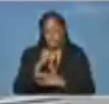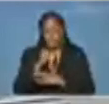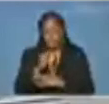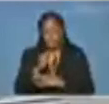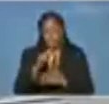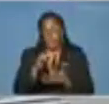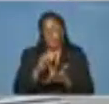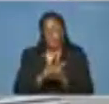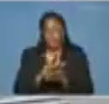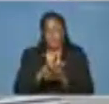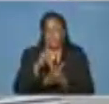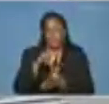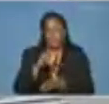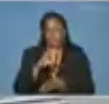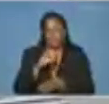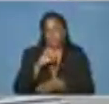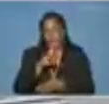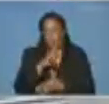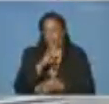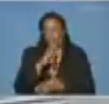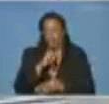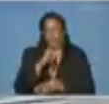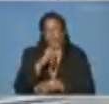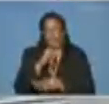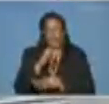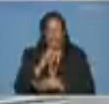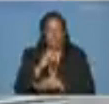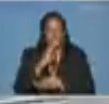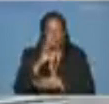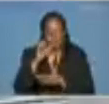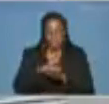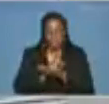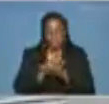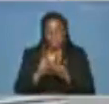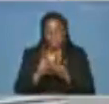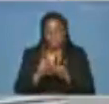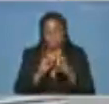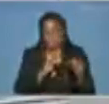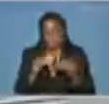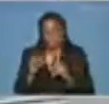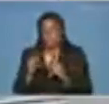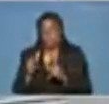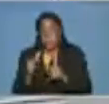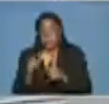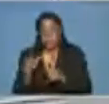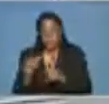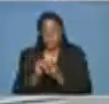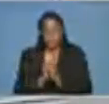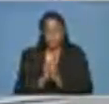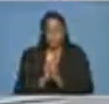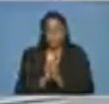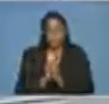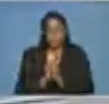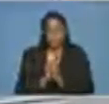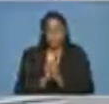the procuring entities can operate and enter into agreements efficiently and swiftly. And so we've amended the thresholds as